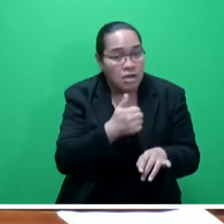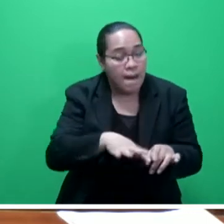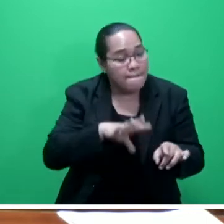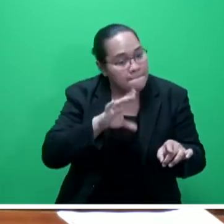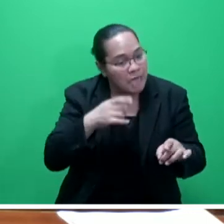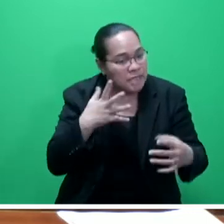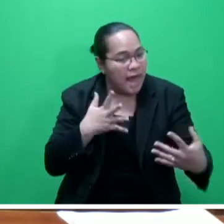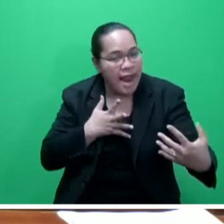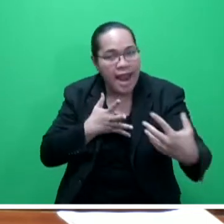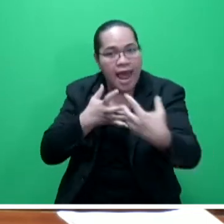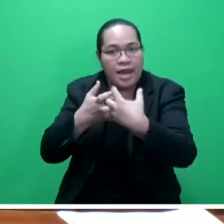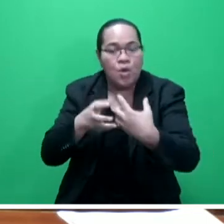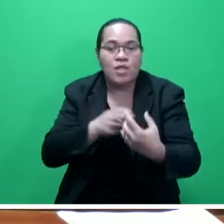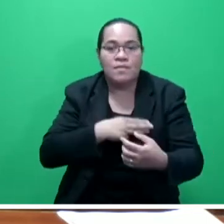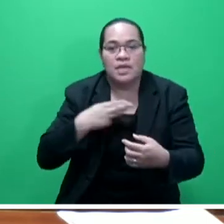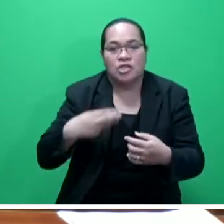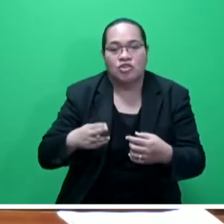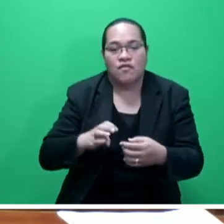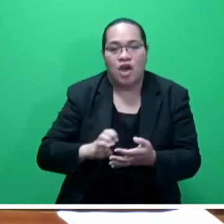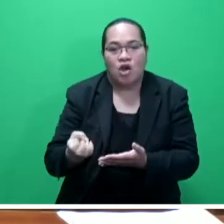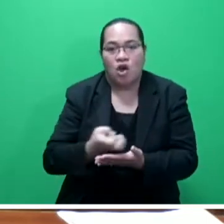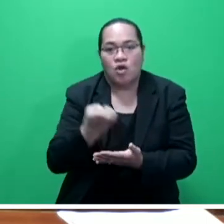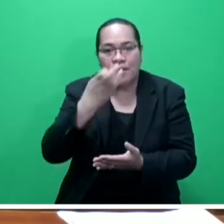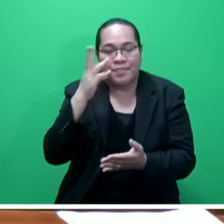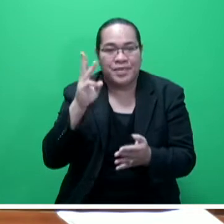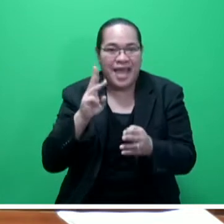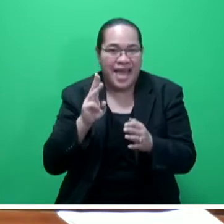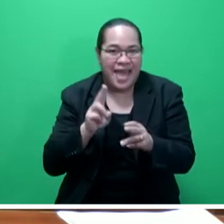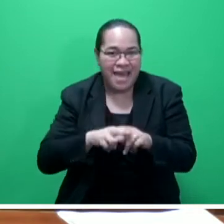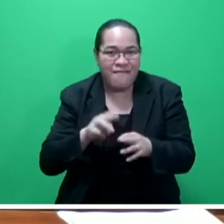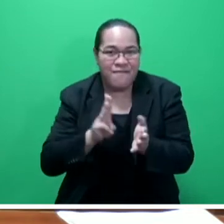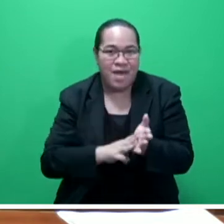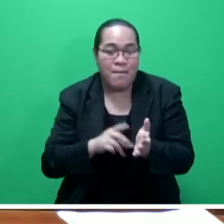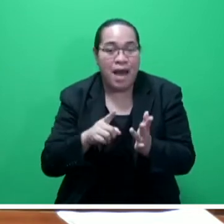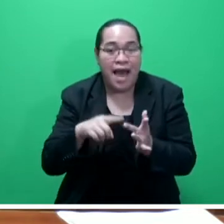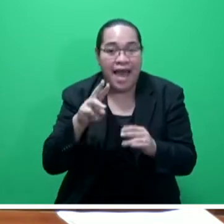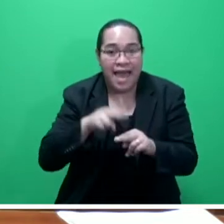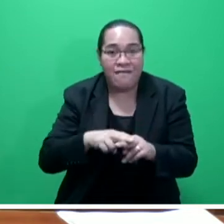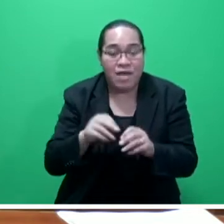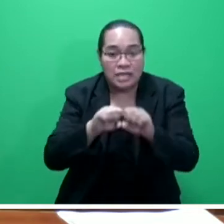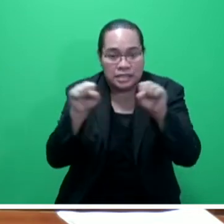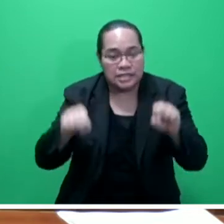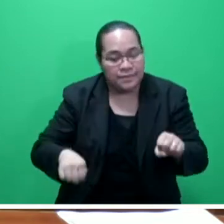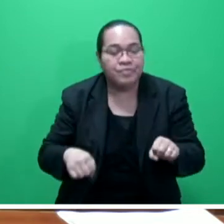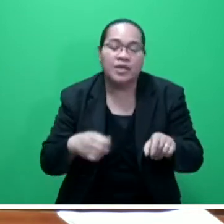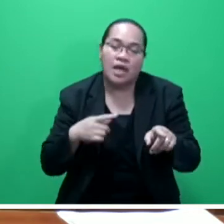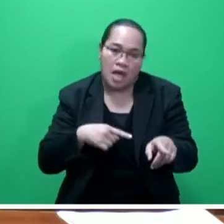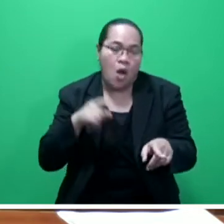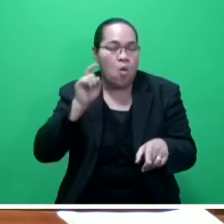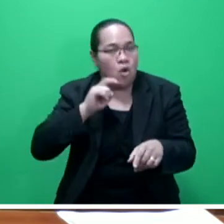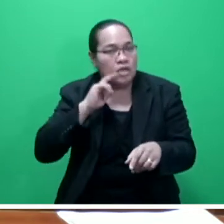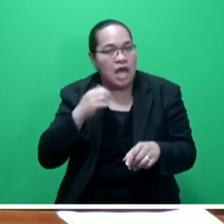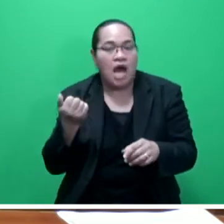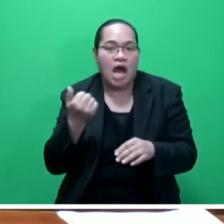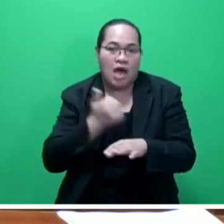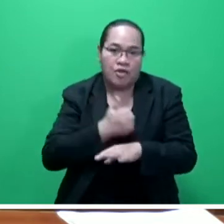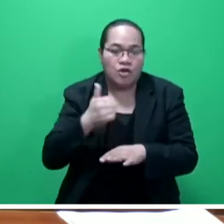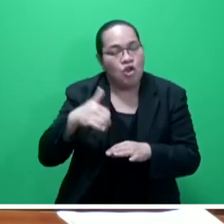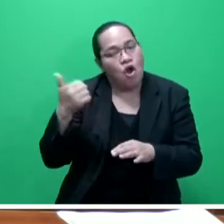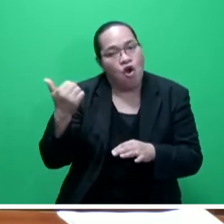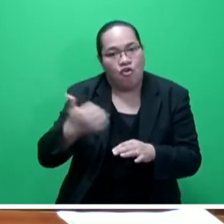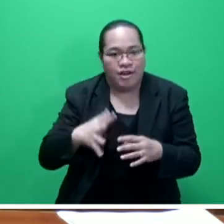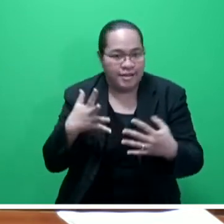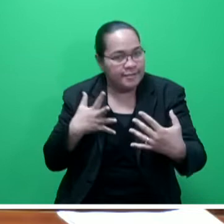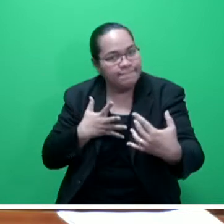aligned with the Ministry of Economy's FMIS system. Water Authority has already undertaken this. It's aligning its financial